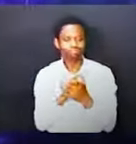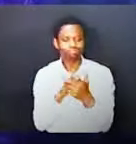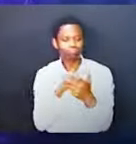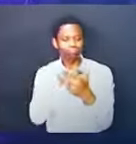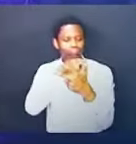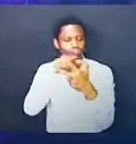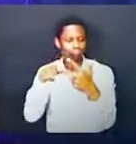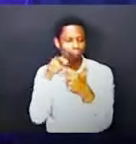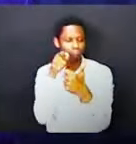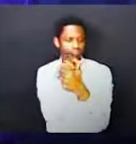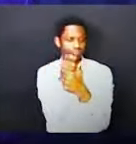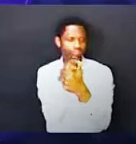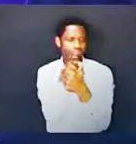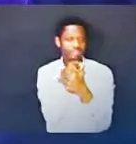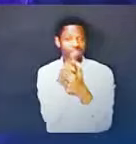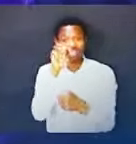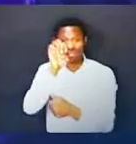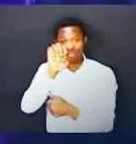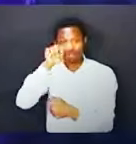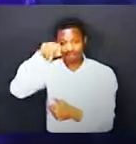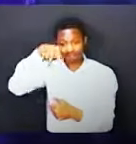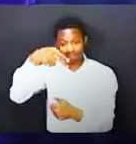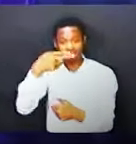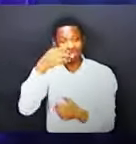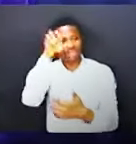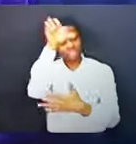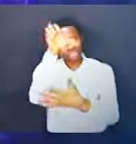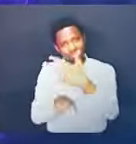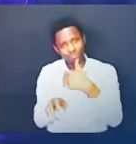take Ephesians 4 verse 1.